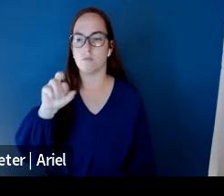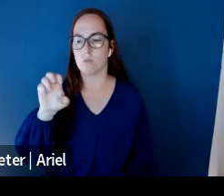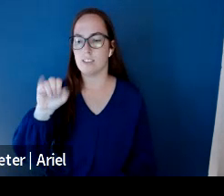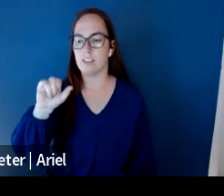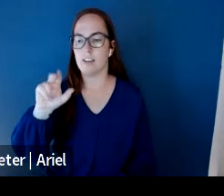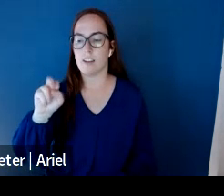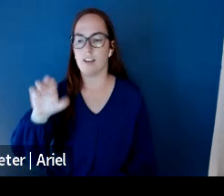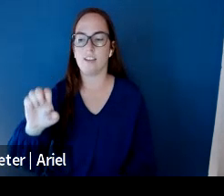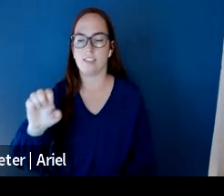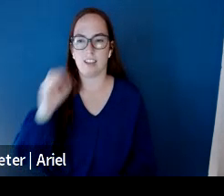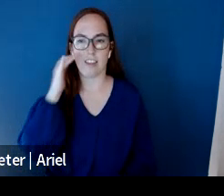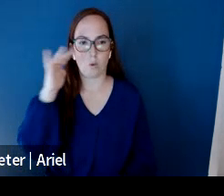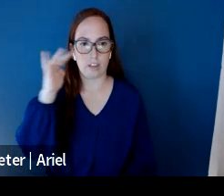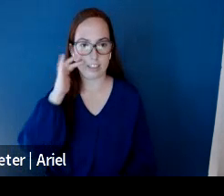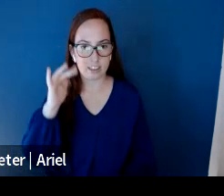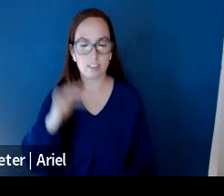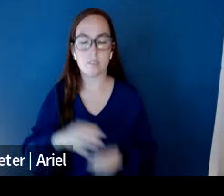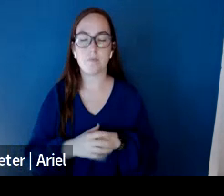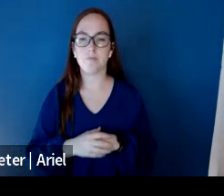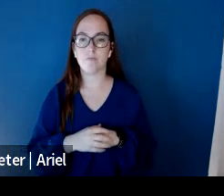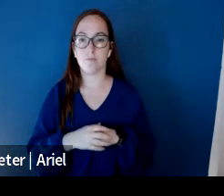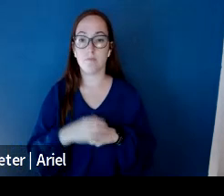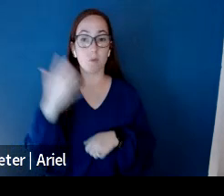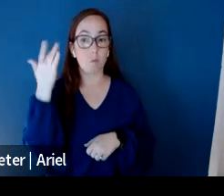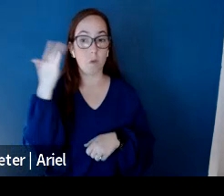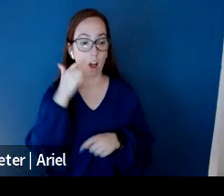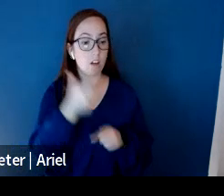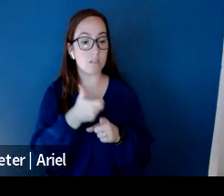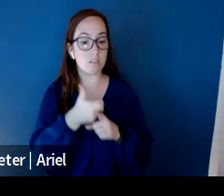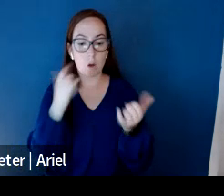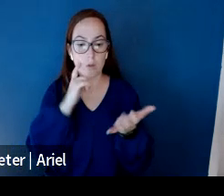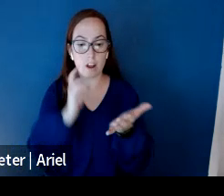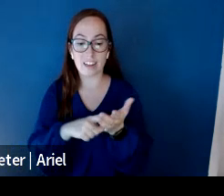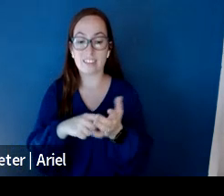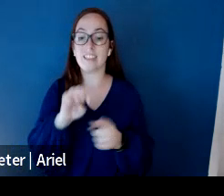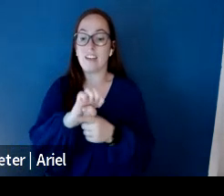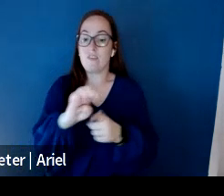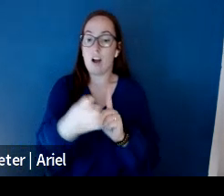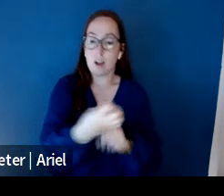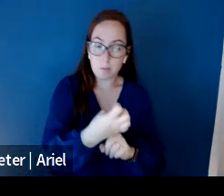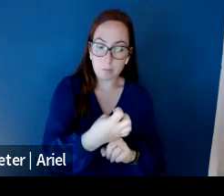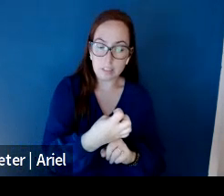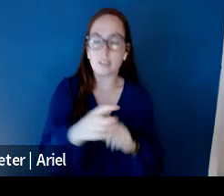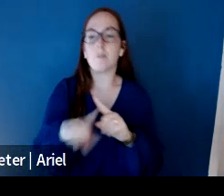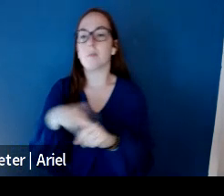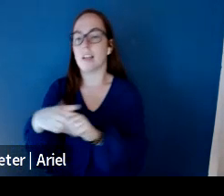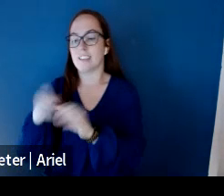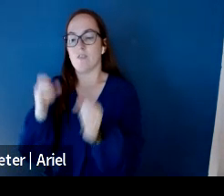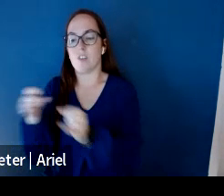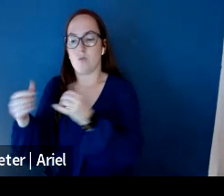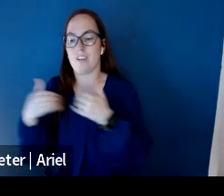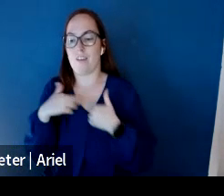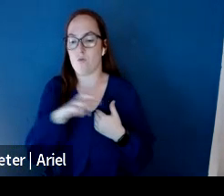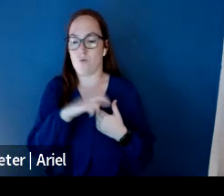such, it recognizes that environments, as well as individuals, possess risk and protective factors.